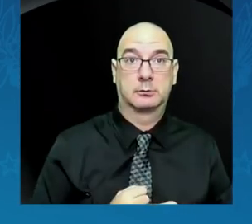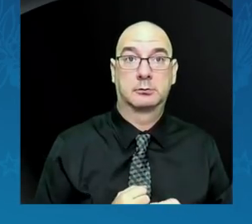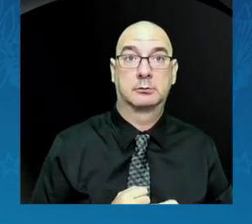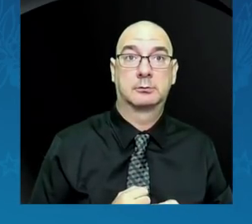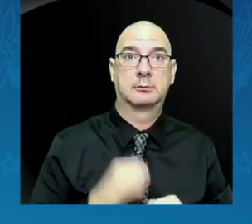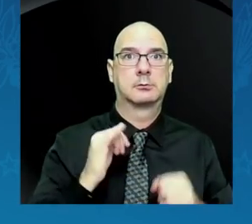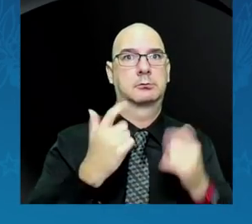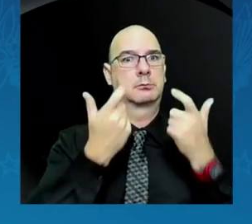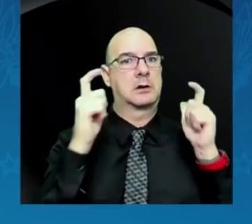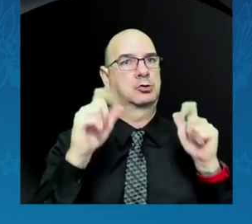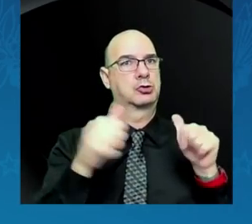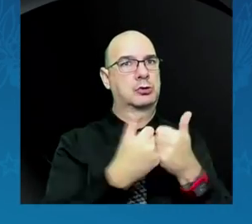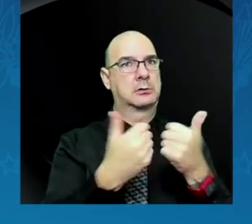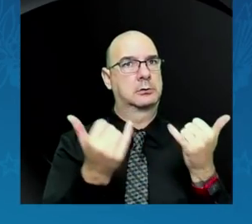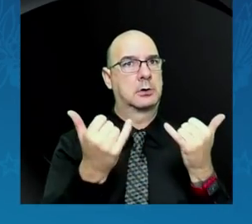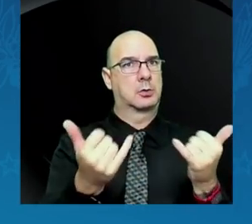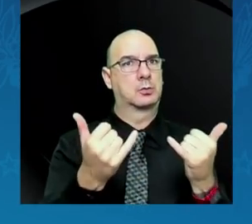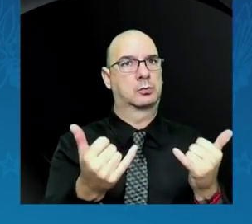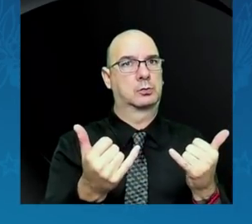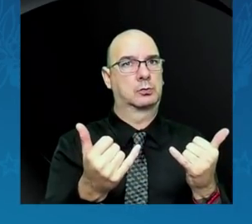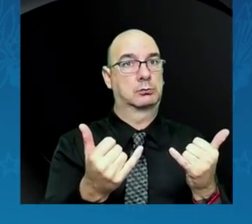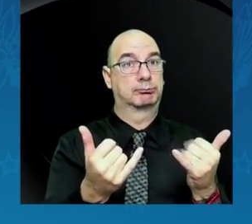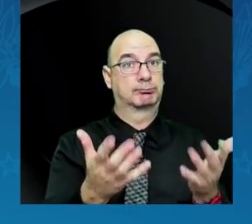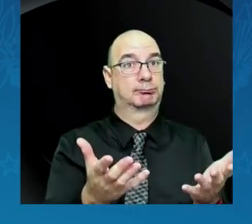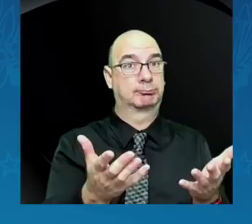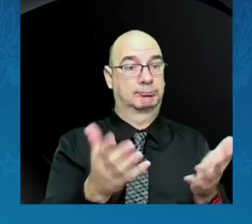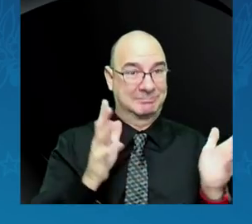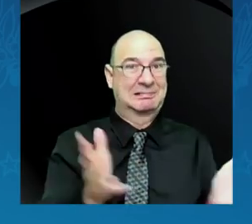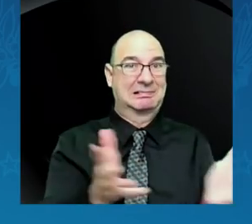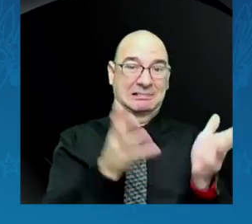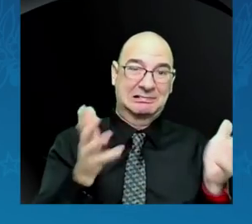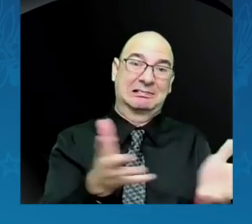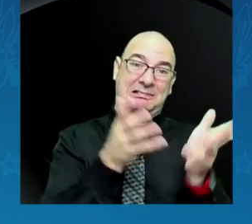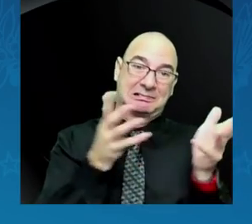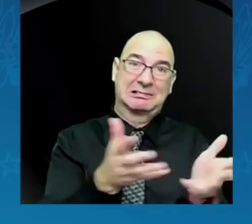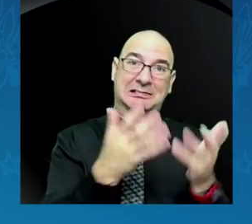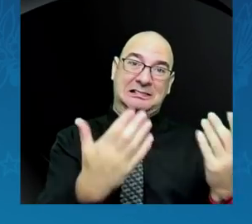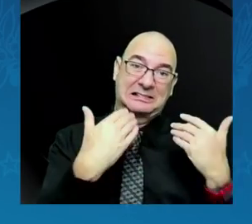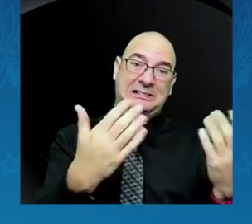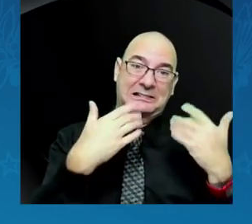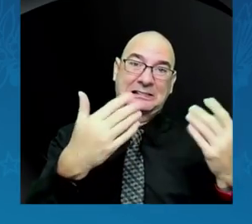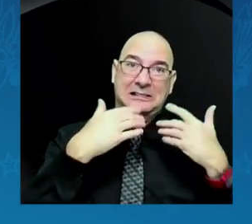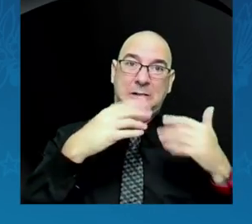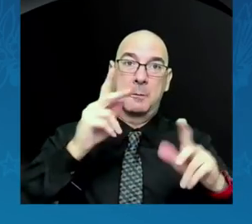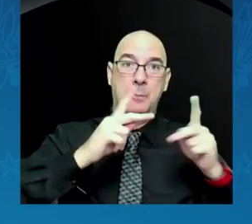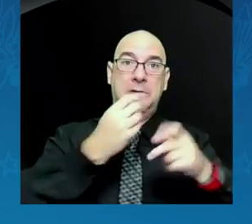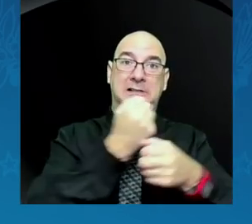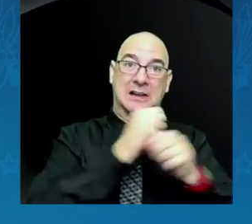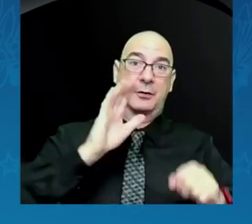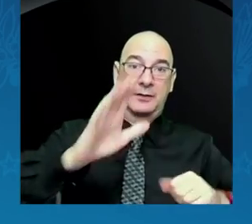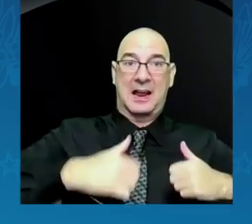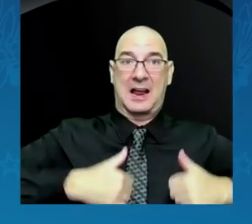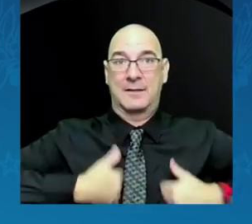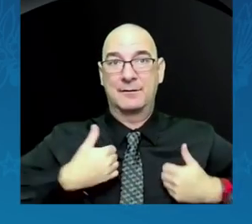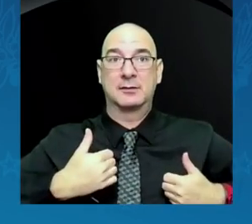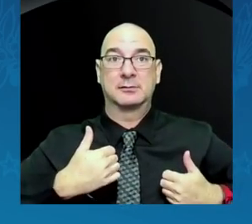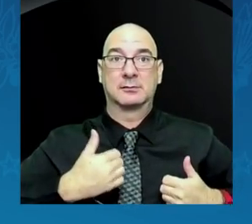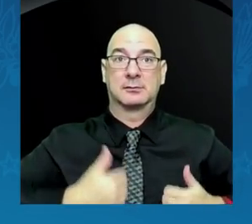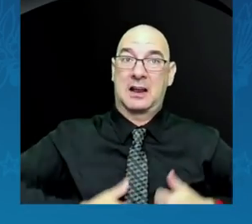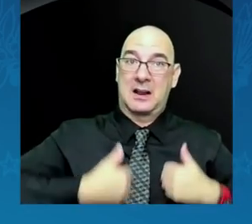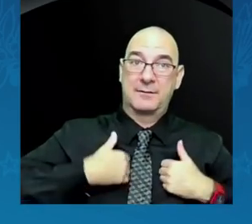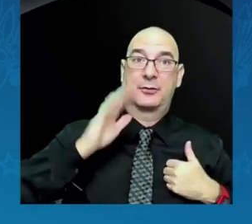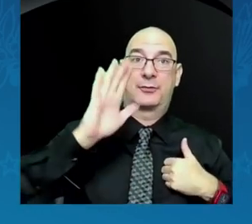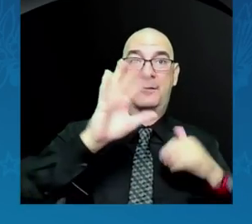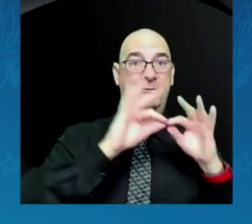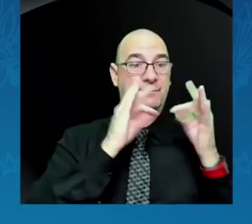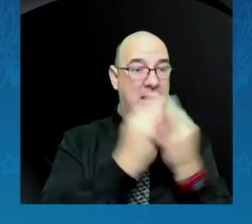to urge everyone to engage in saving their life and the life of their family members and their communities by getting